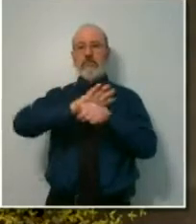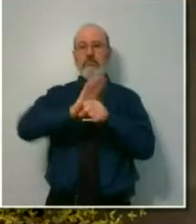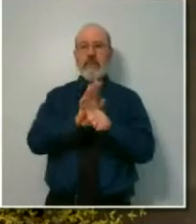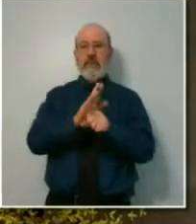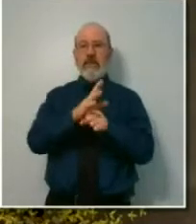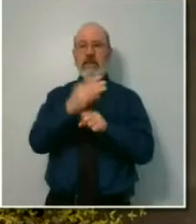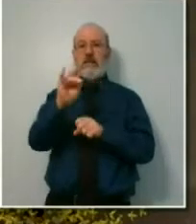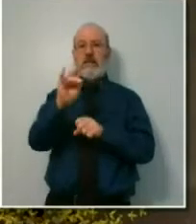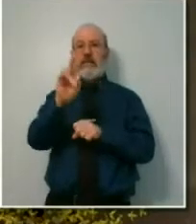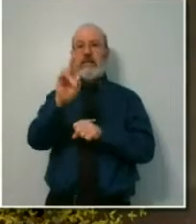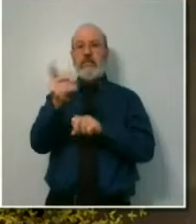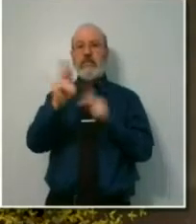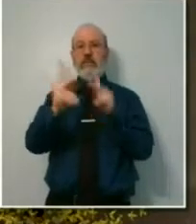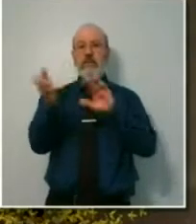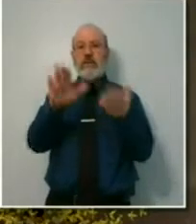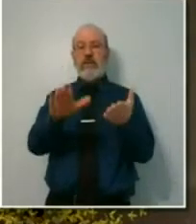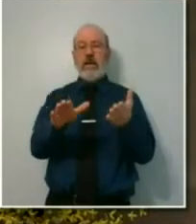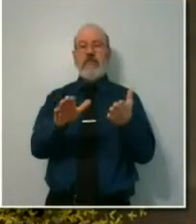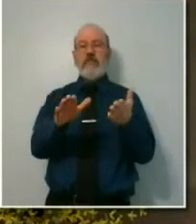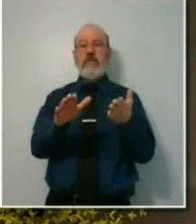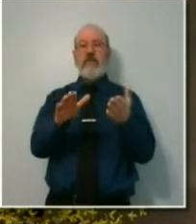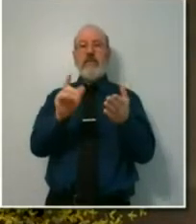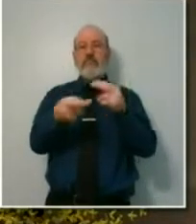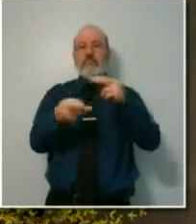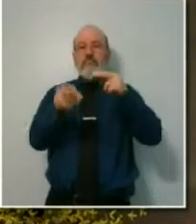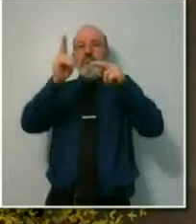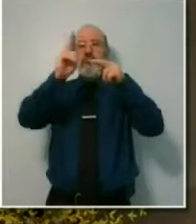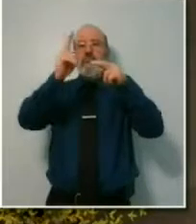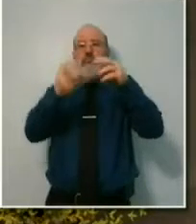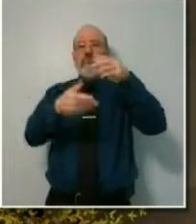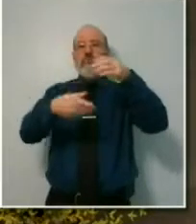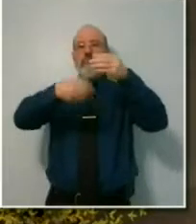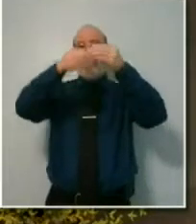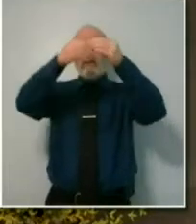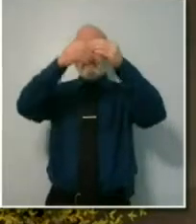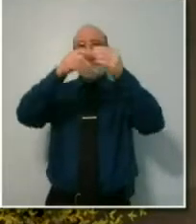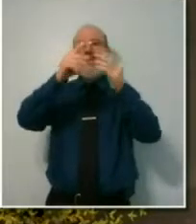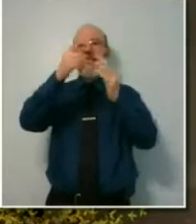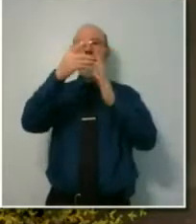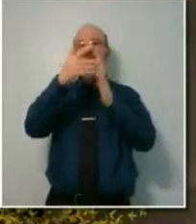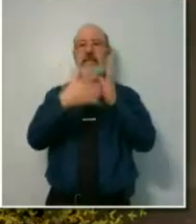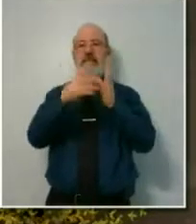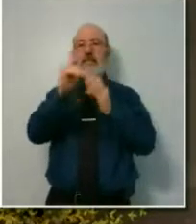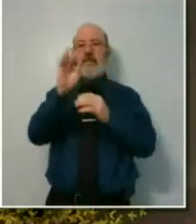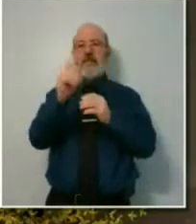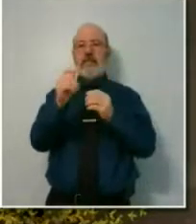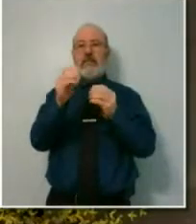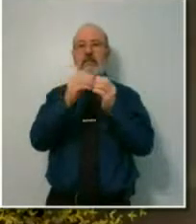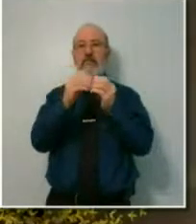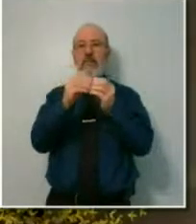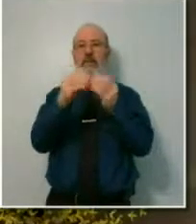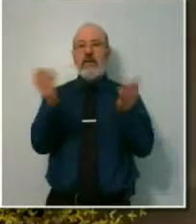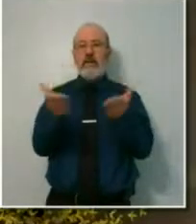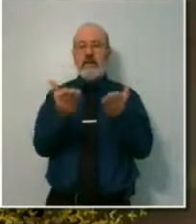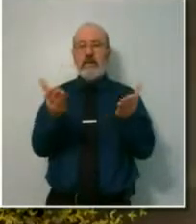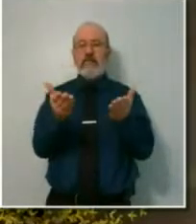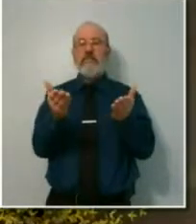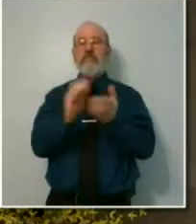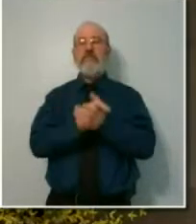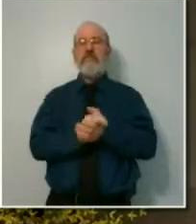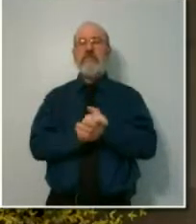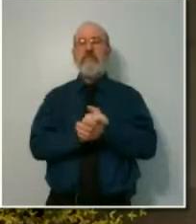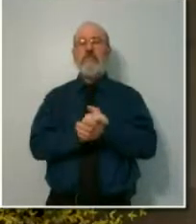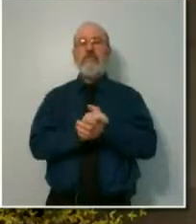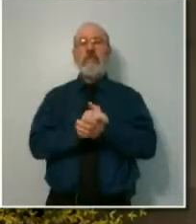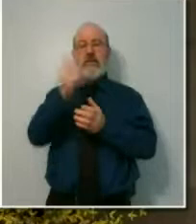of cases is suspected to rise as test kits become more available locally. The Philippines is